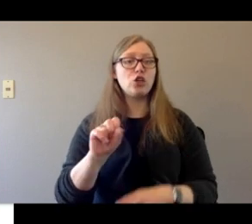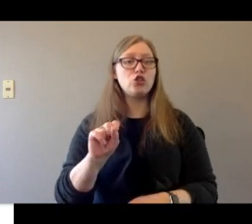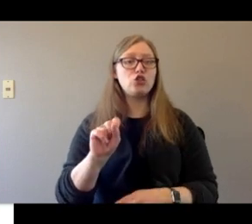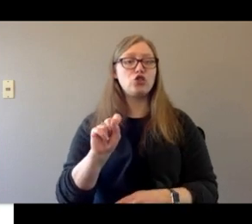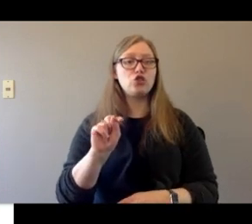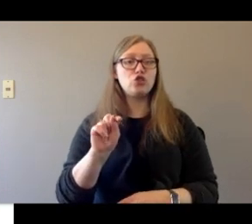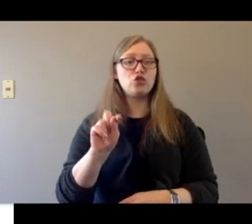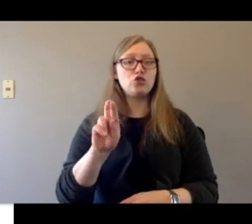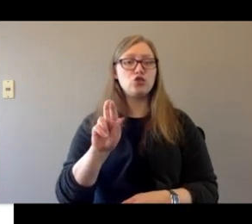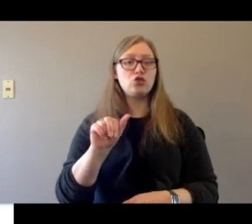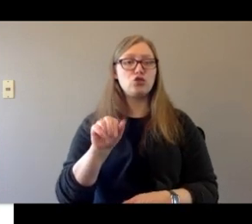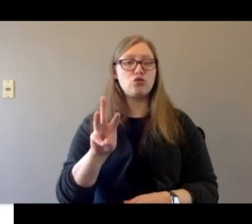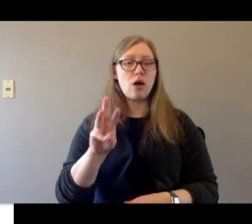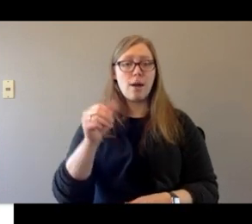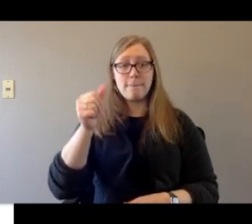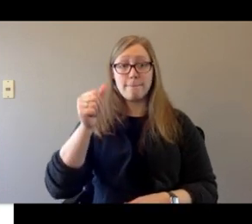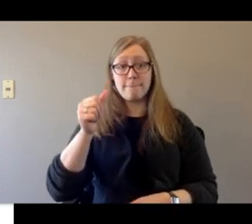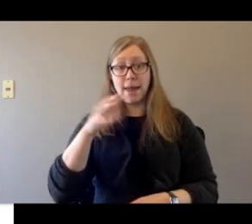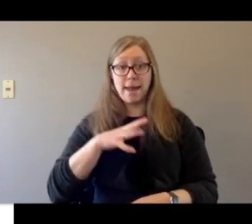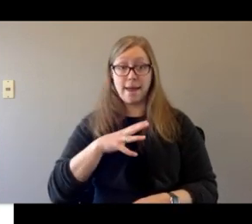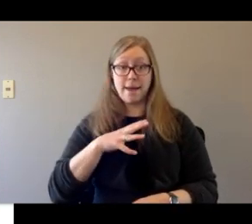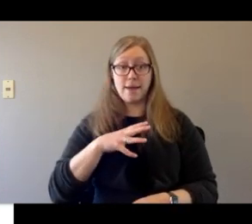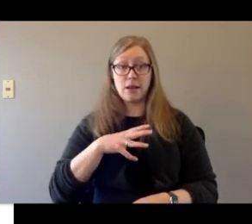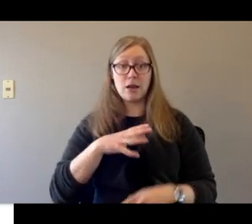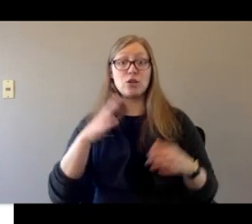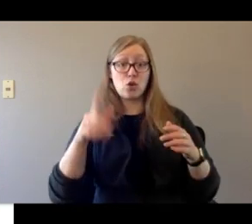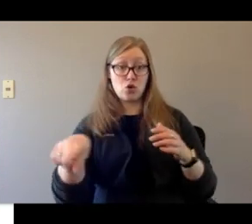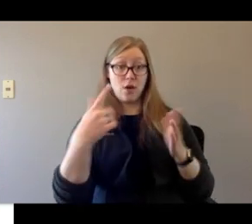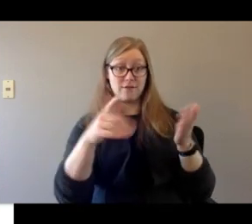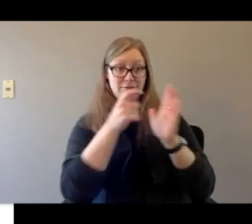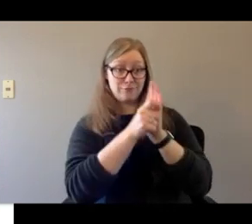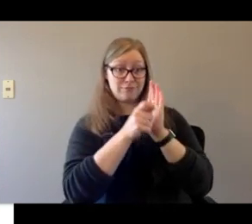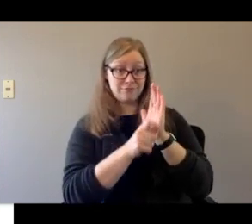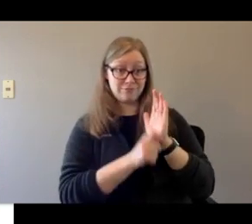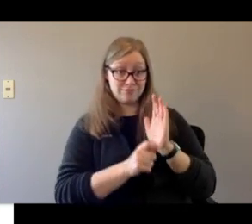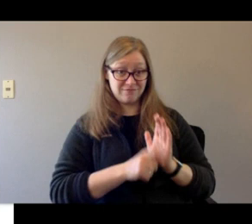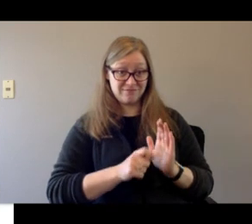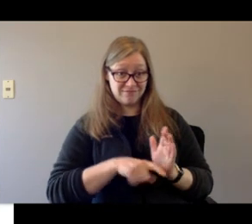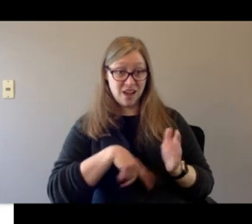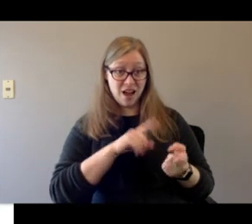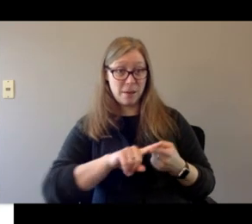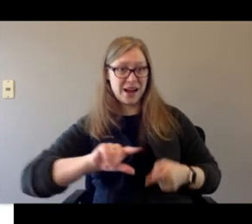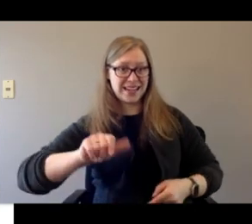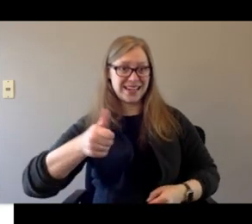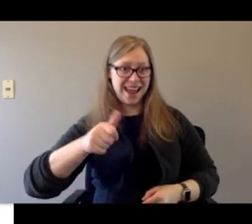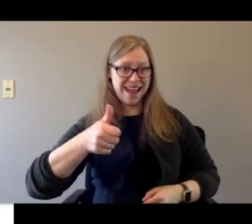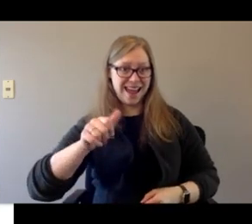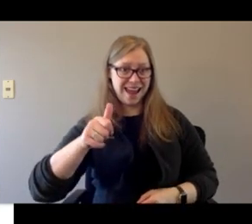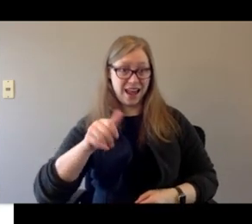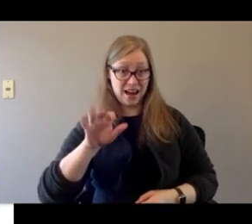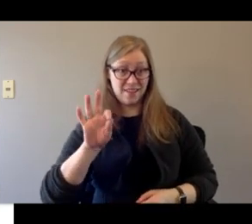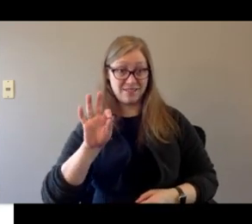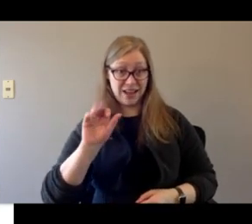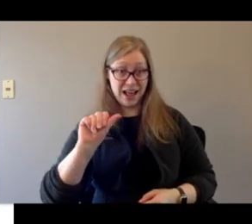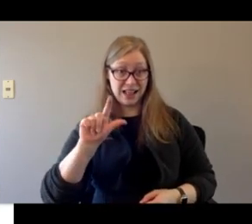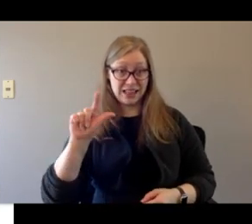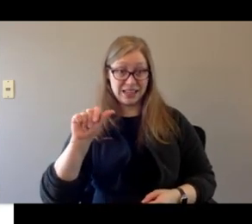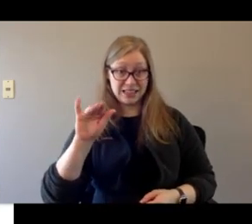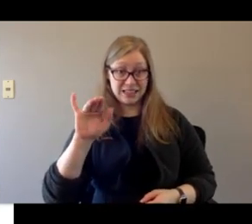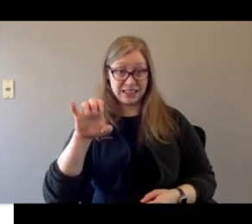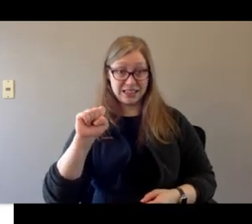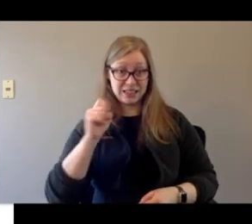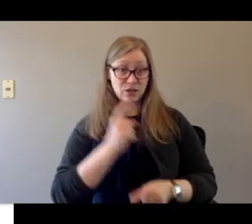All right, so we've taken down notes for those 10 logical fallacies. Now I want you to just quickly